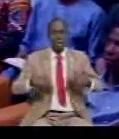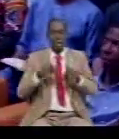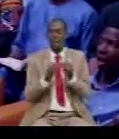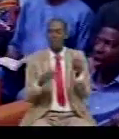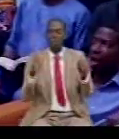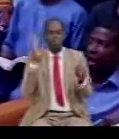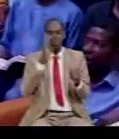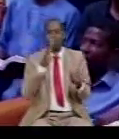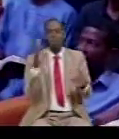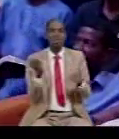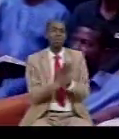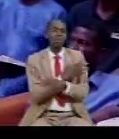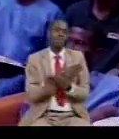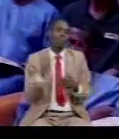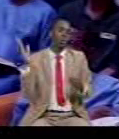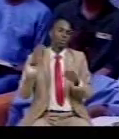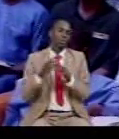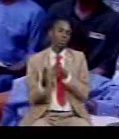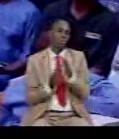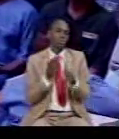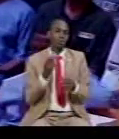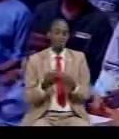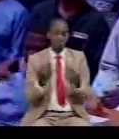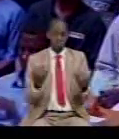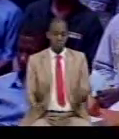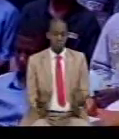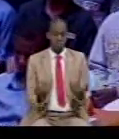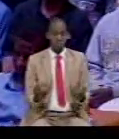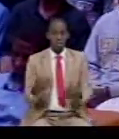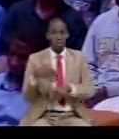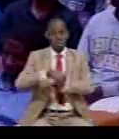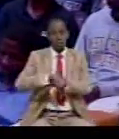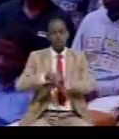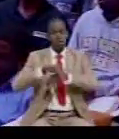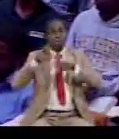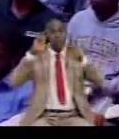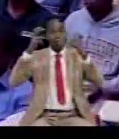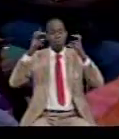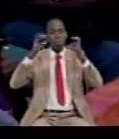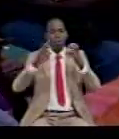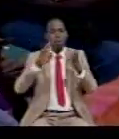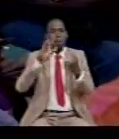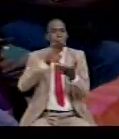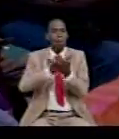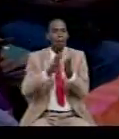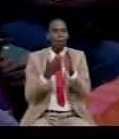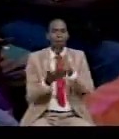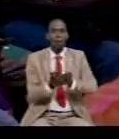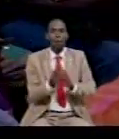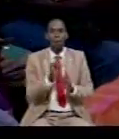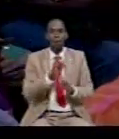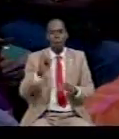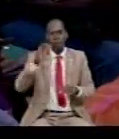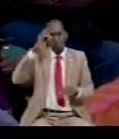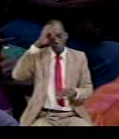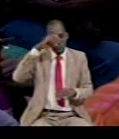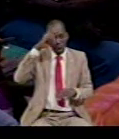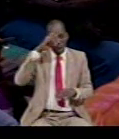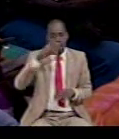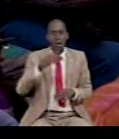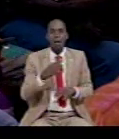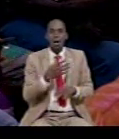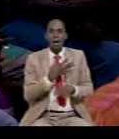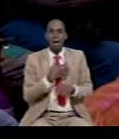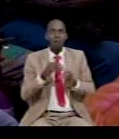away. Tonight I'm talking on becoming wise and shining as